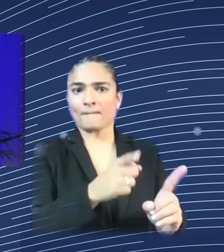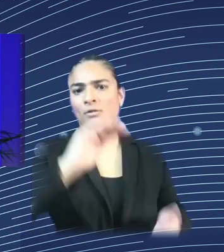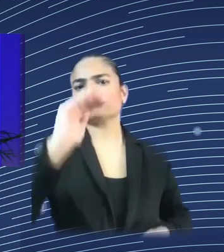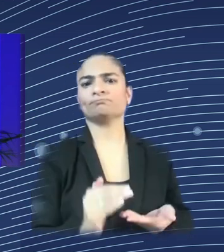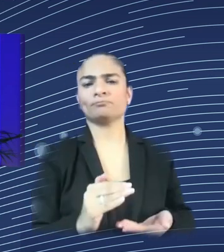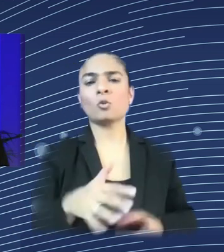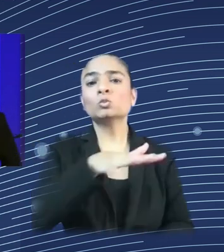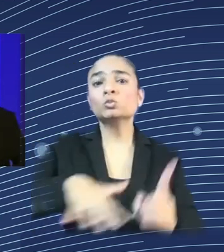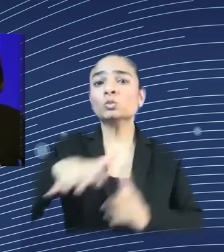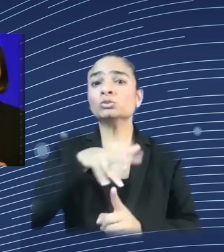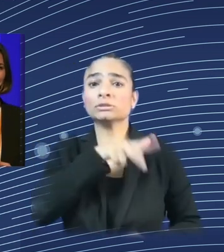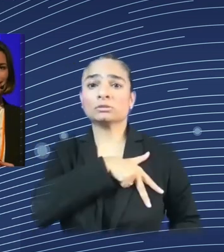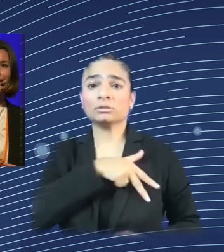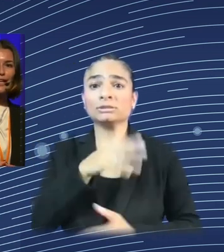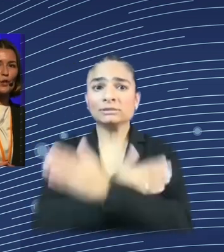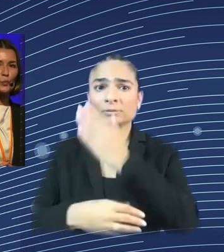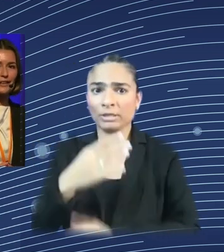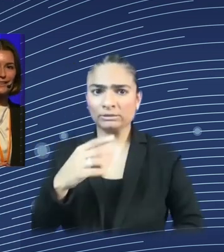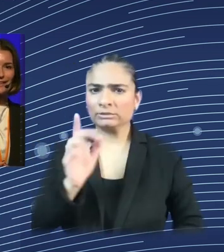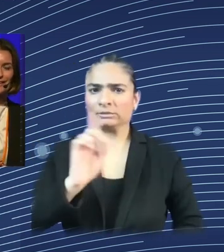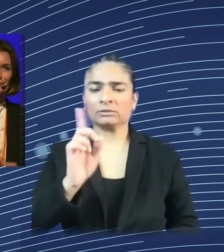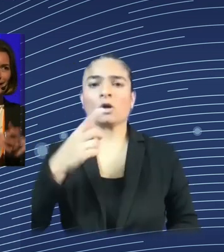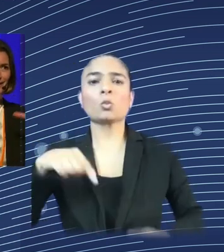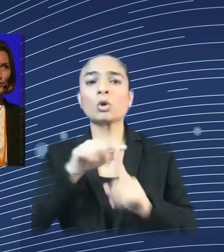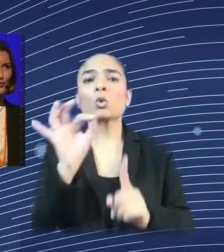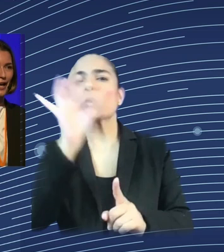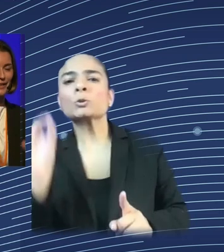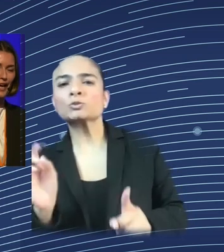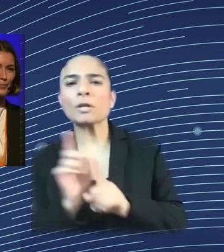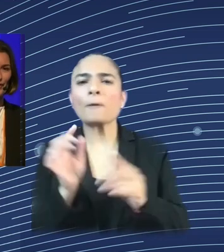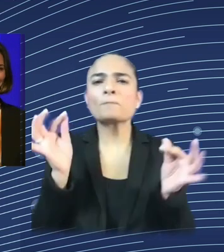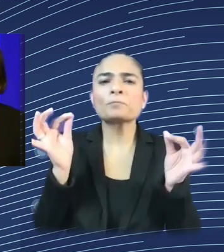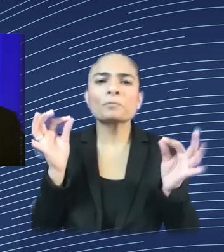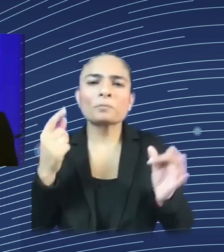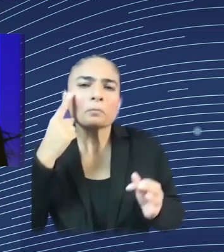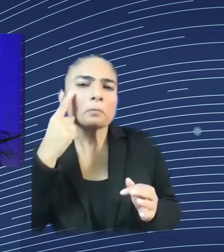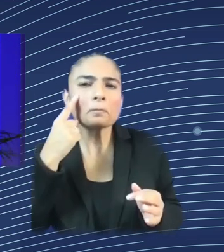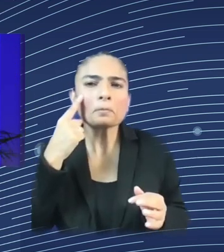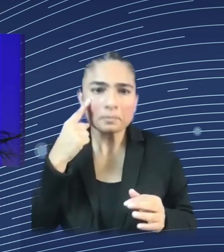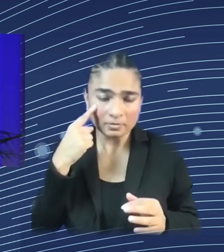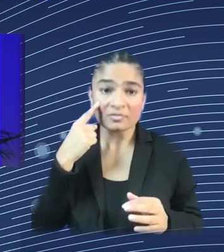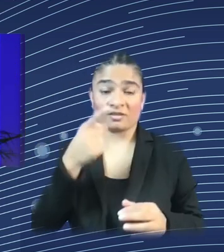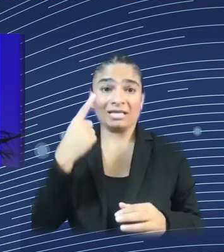that experimental study. We describe a hypothetical AI tool which